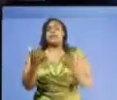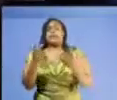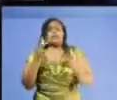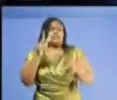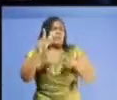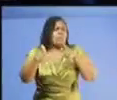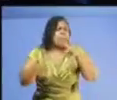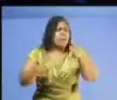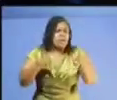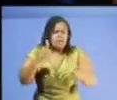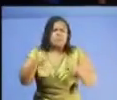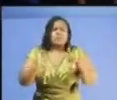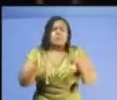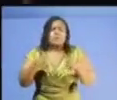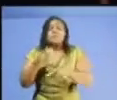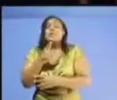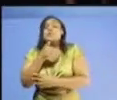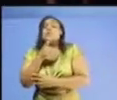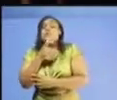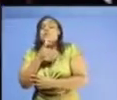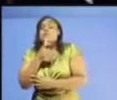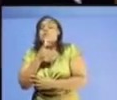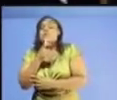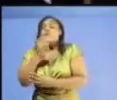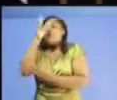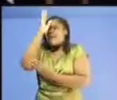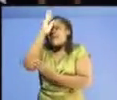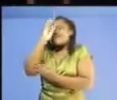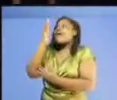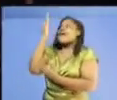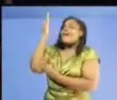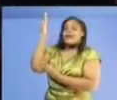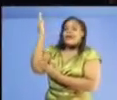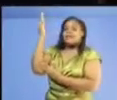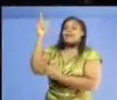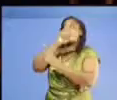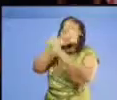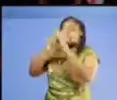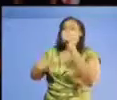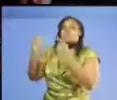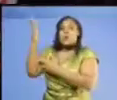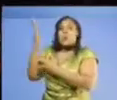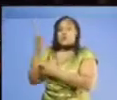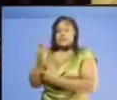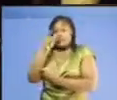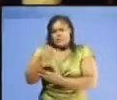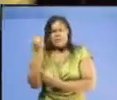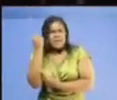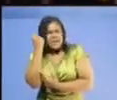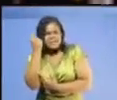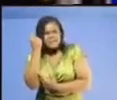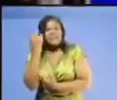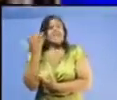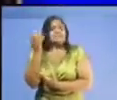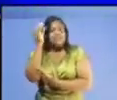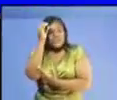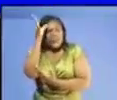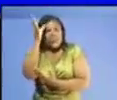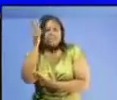nation whose God is the Lord. You have to understand the context